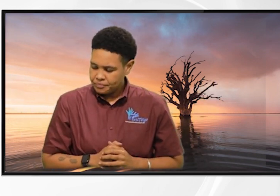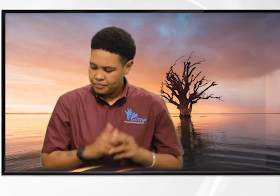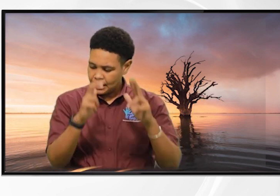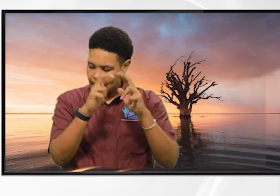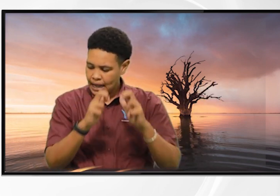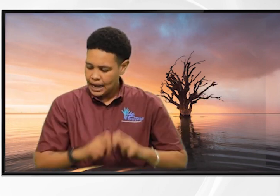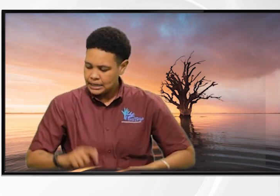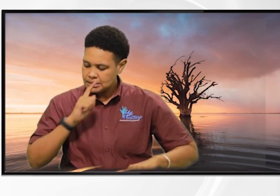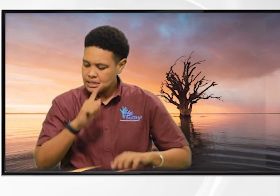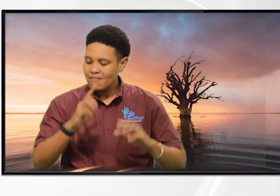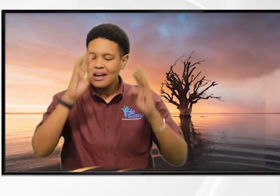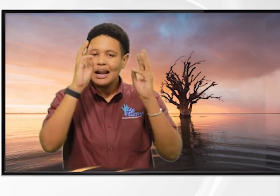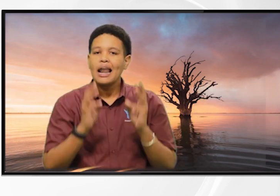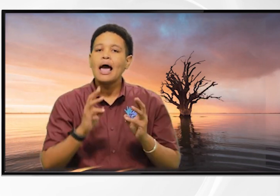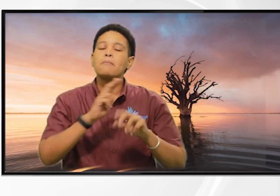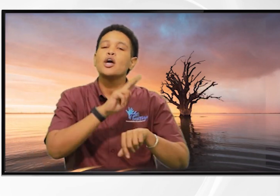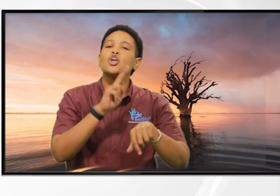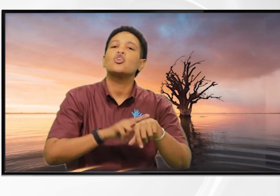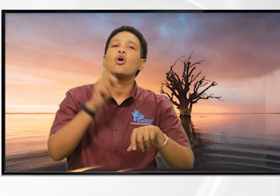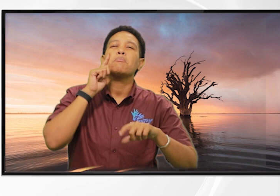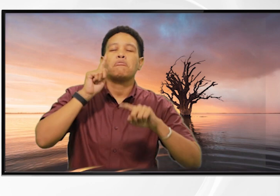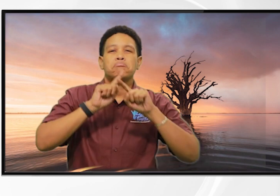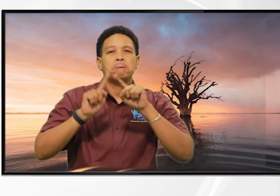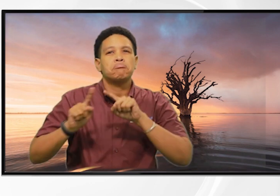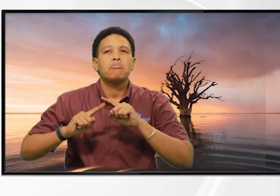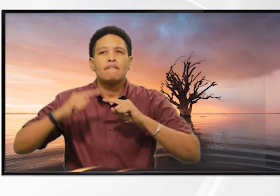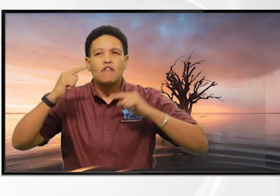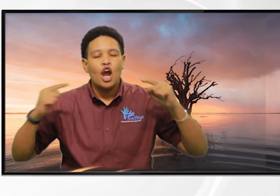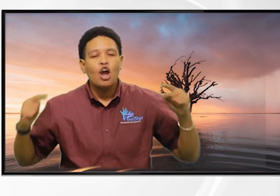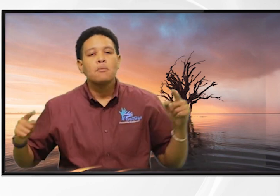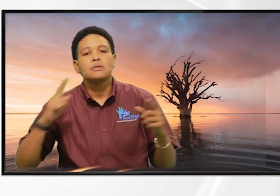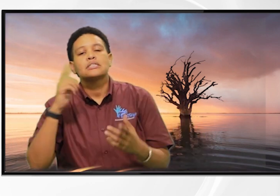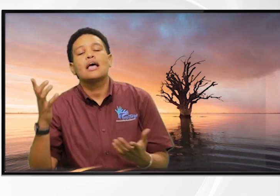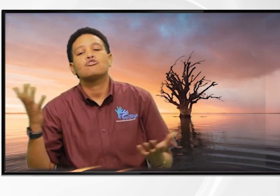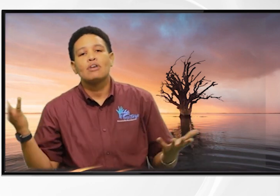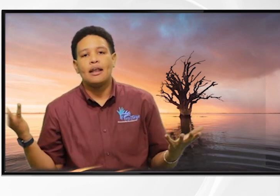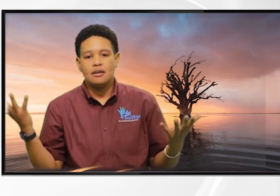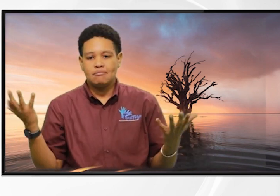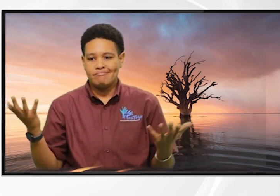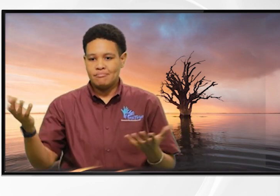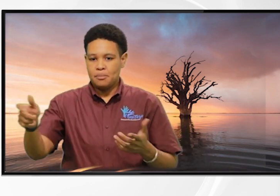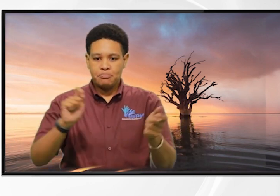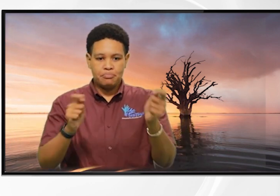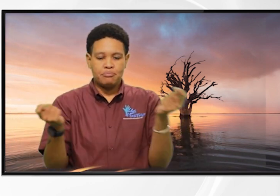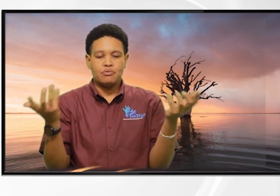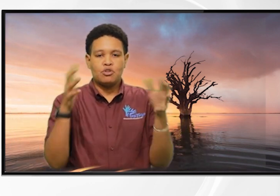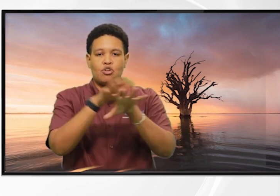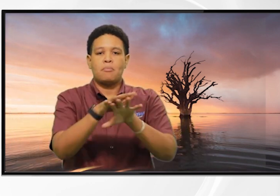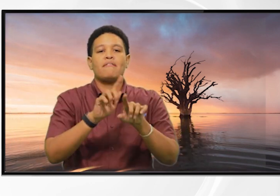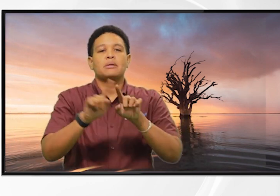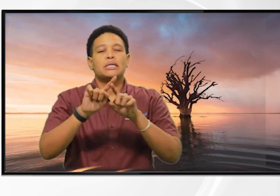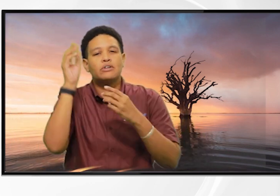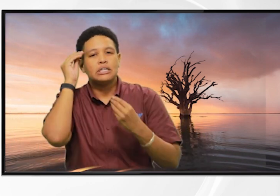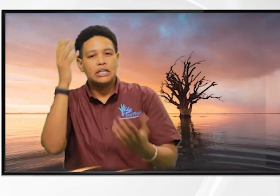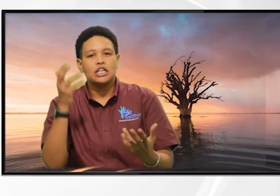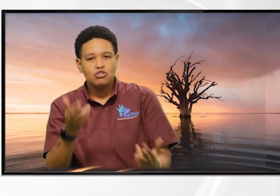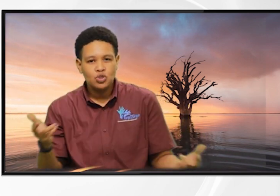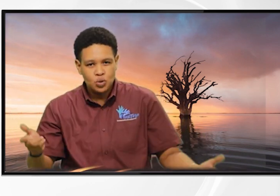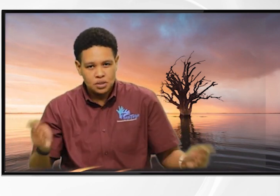climate norms for a variety of climate variables as compiled from a variety of data